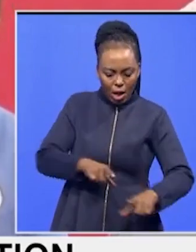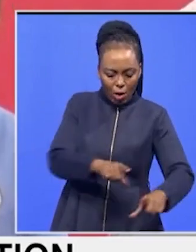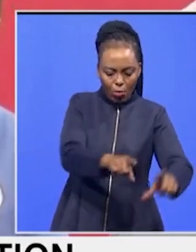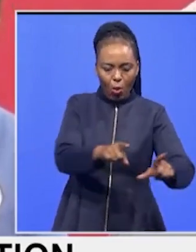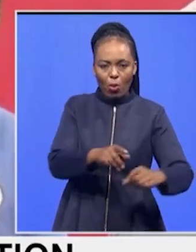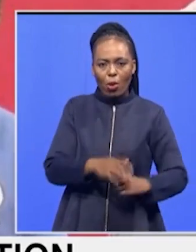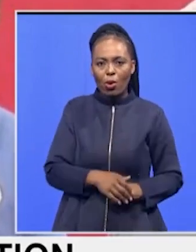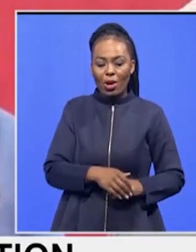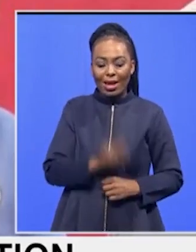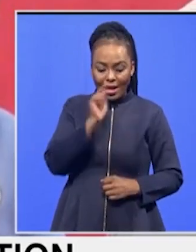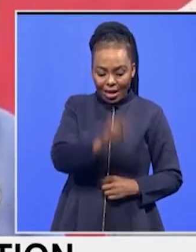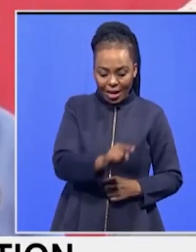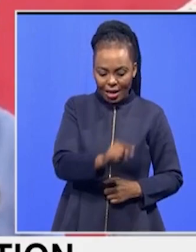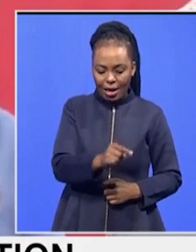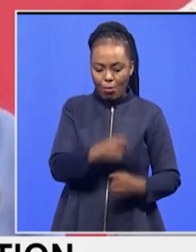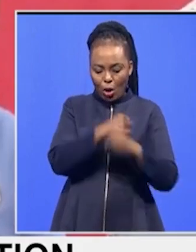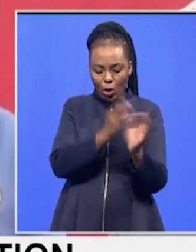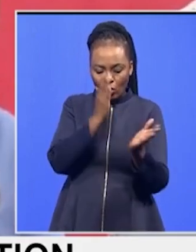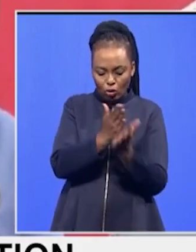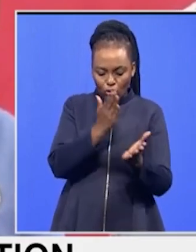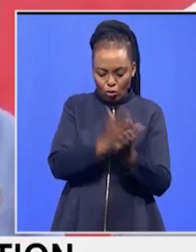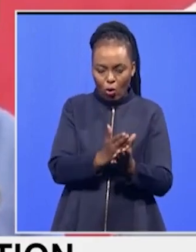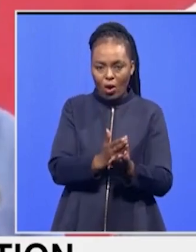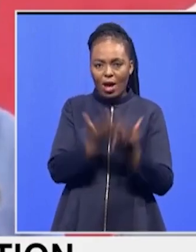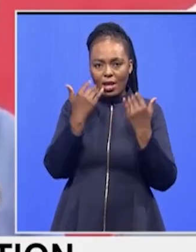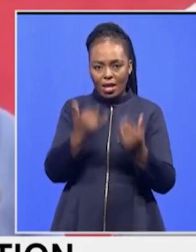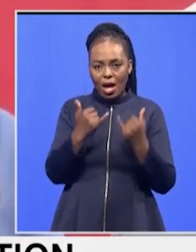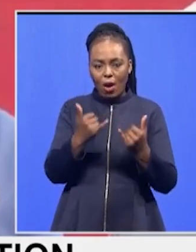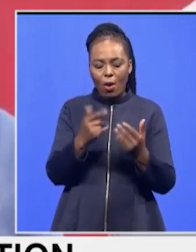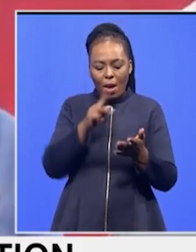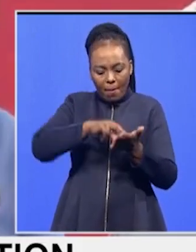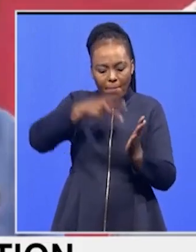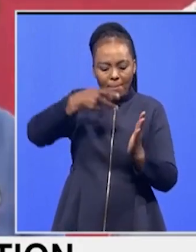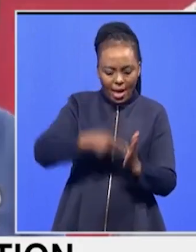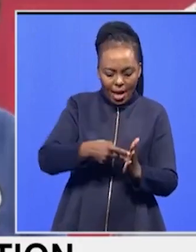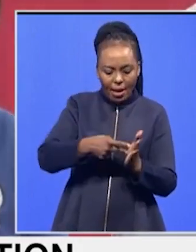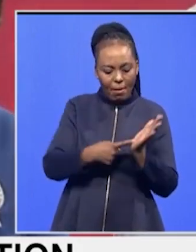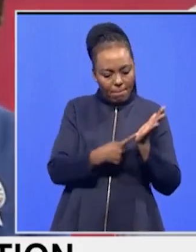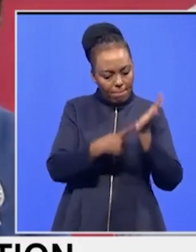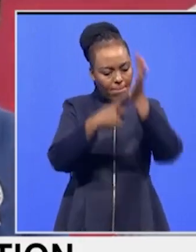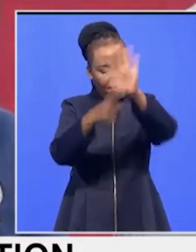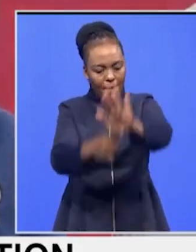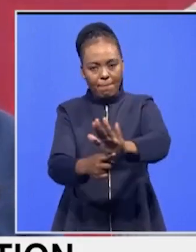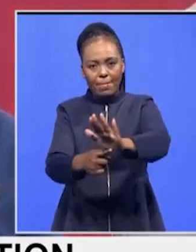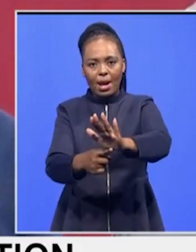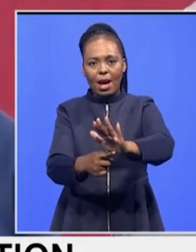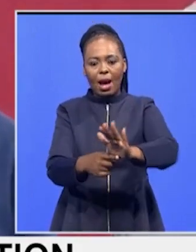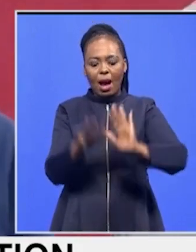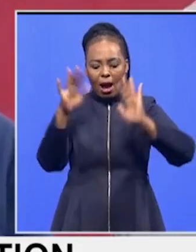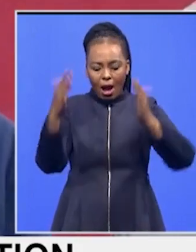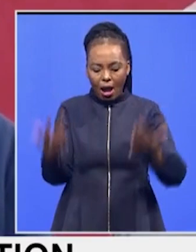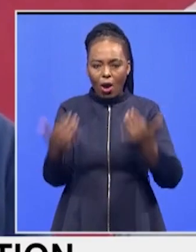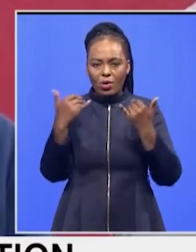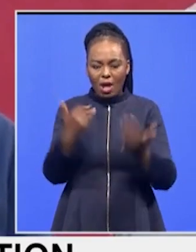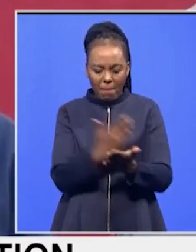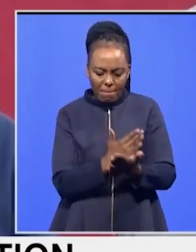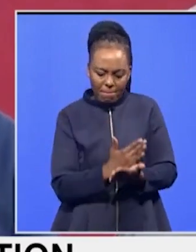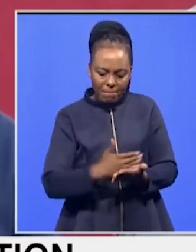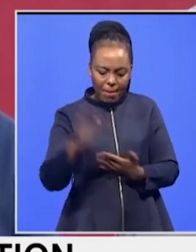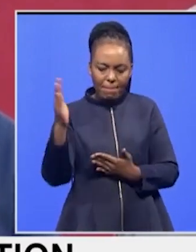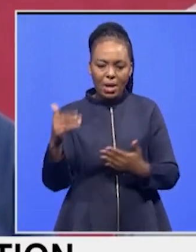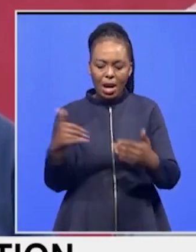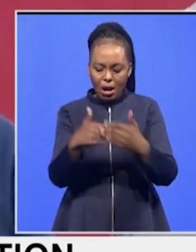to ensure that a plan is put on the table that's going to show how we eliminate pit toilets at our